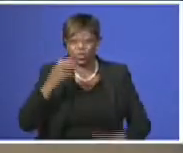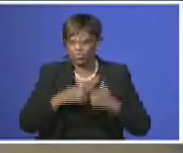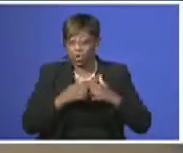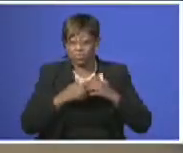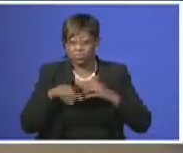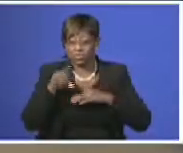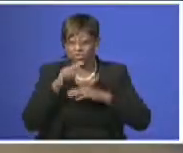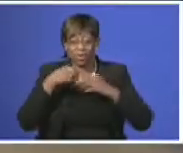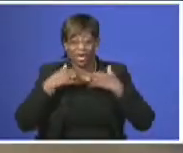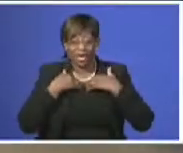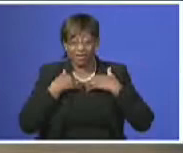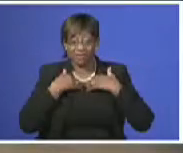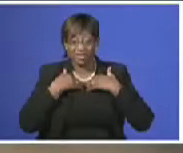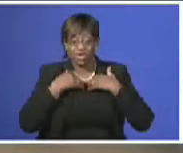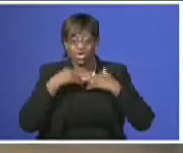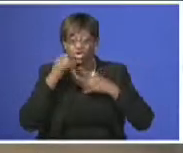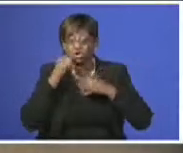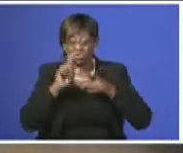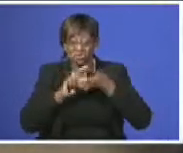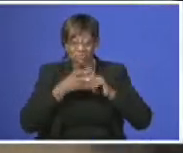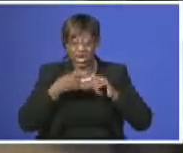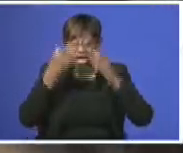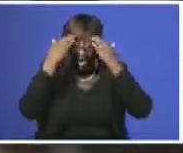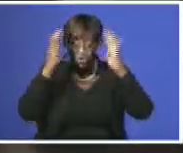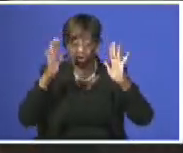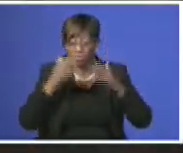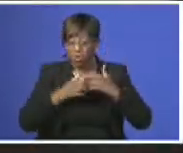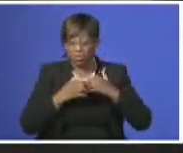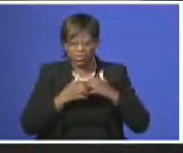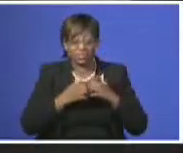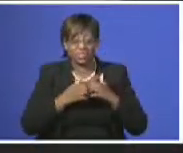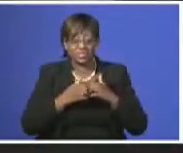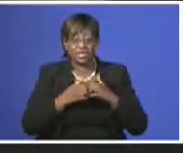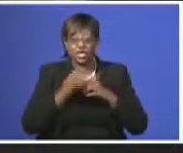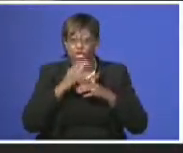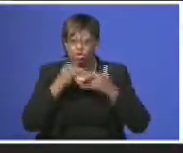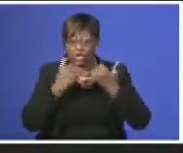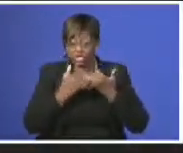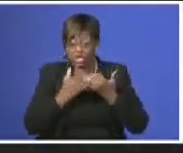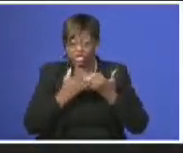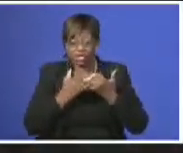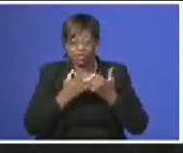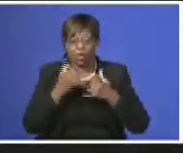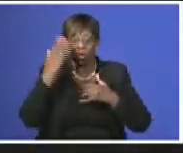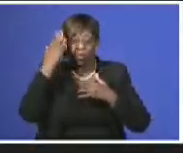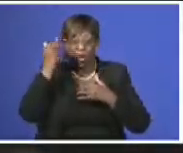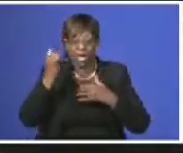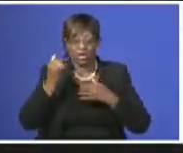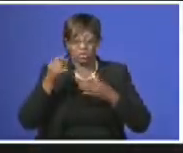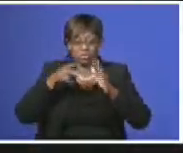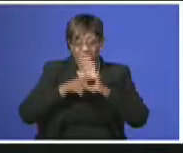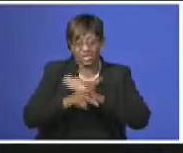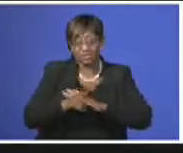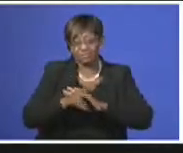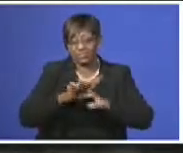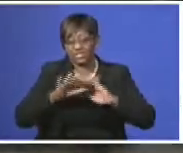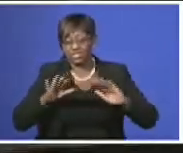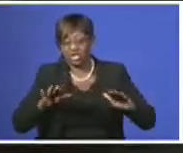going through with your girlfriend or whatever relationship, that you take this out on the child.